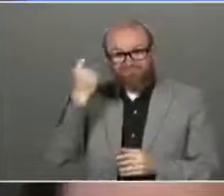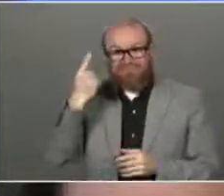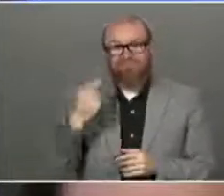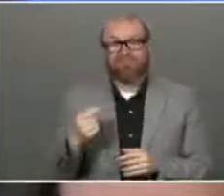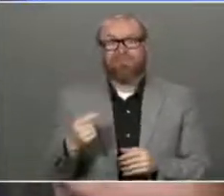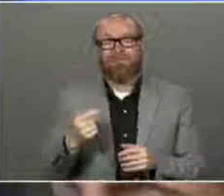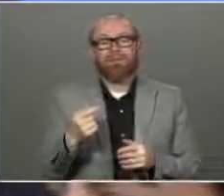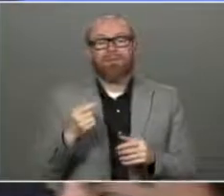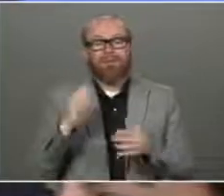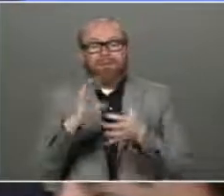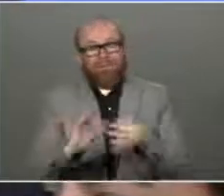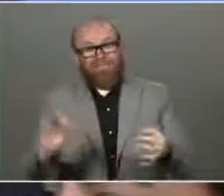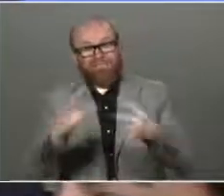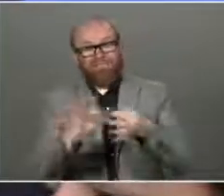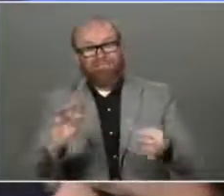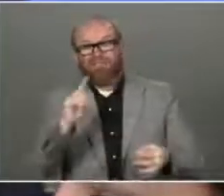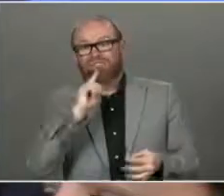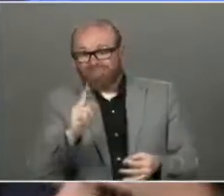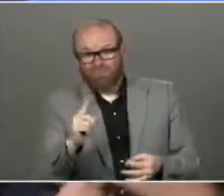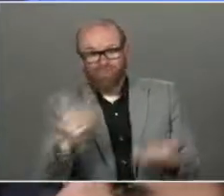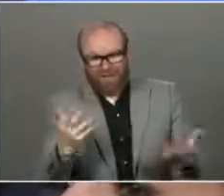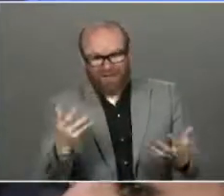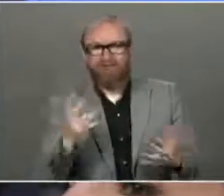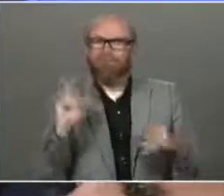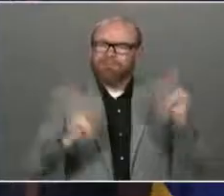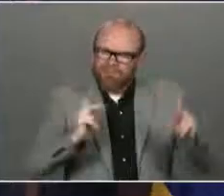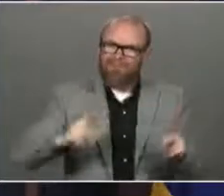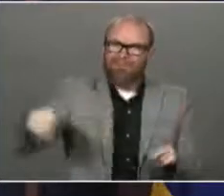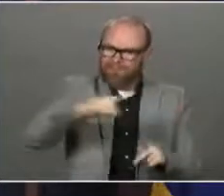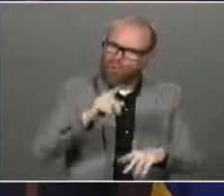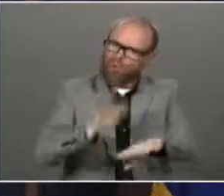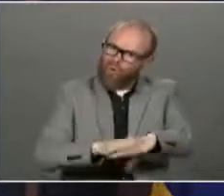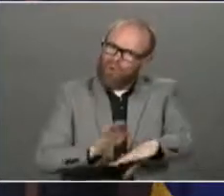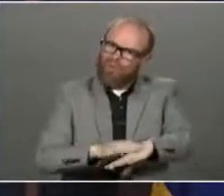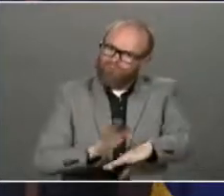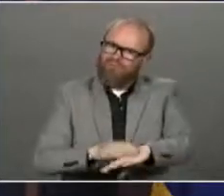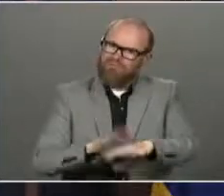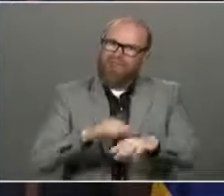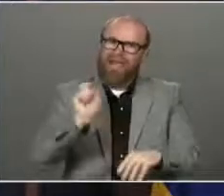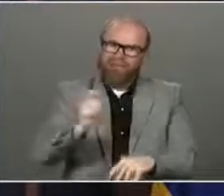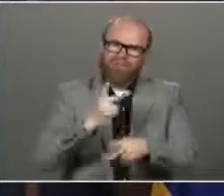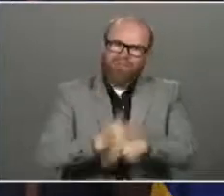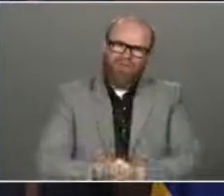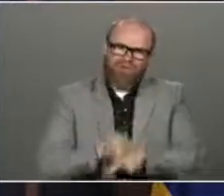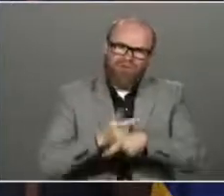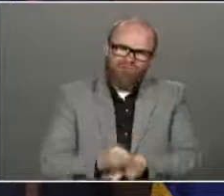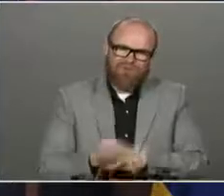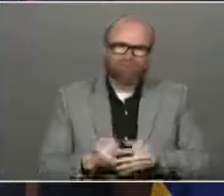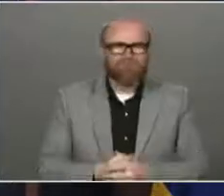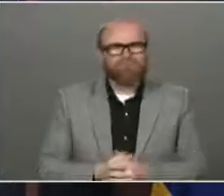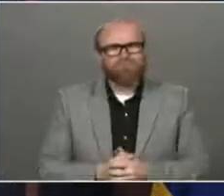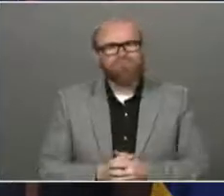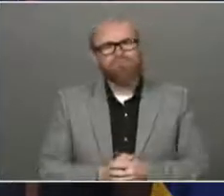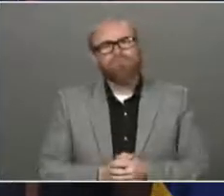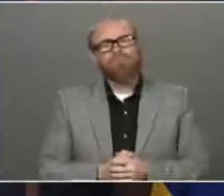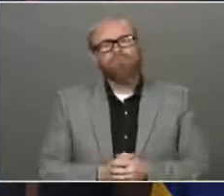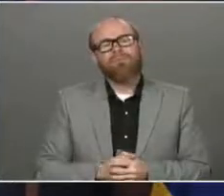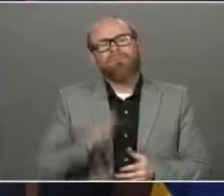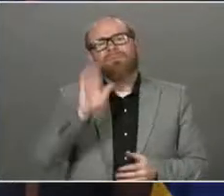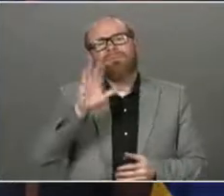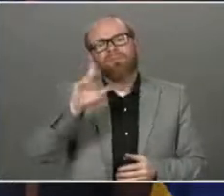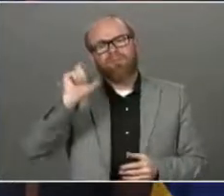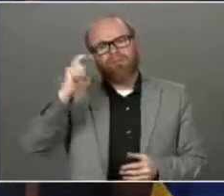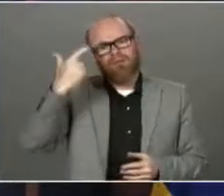mechanics of the emergency order. Absolutely, yes, that's correct. Governor, Yep. Any specifics about what you're discussing